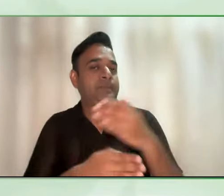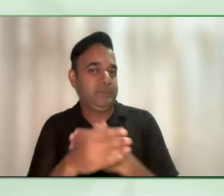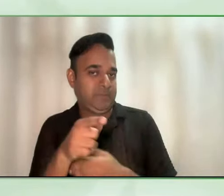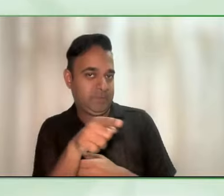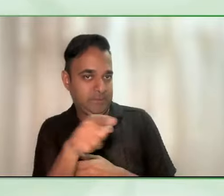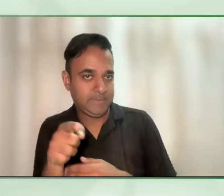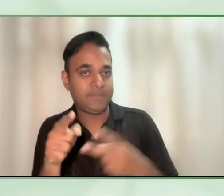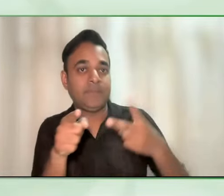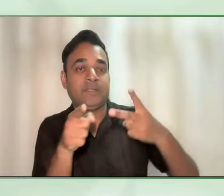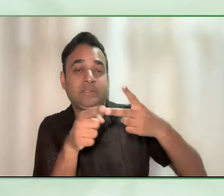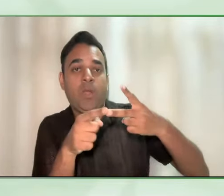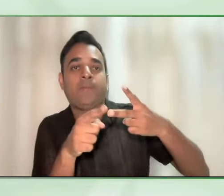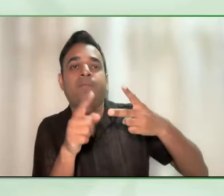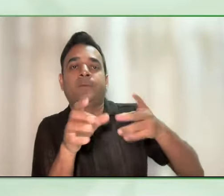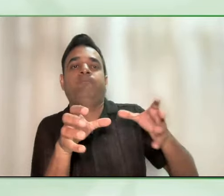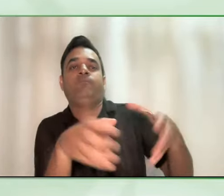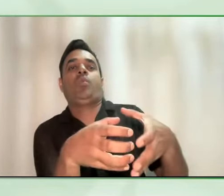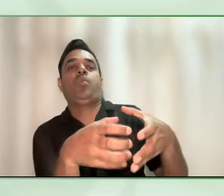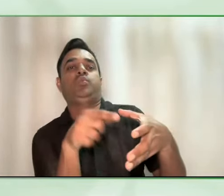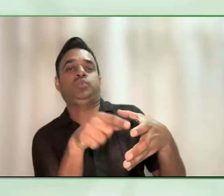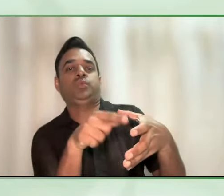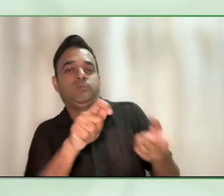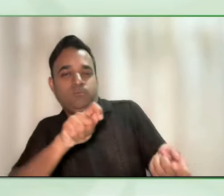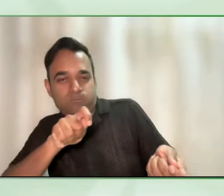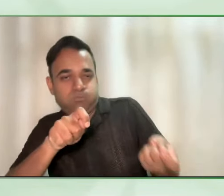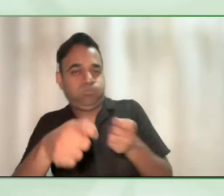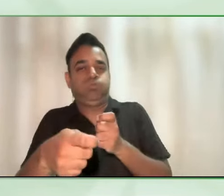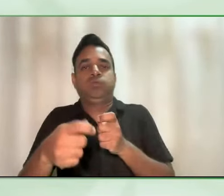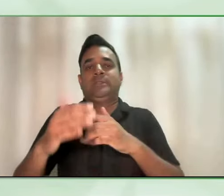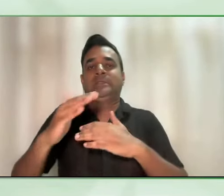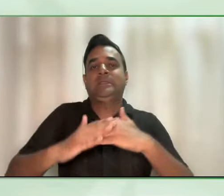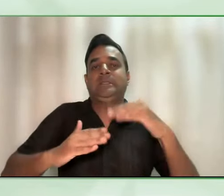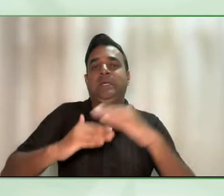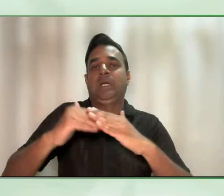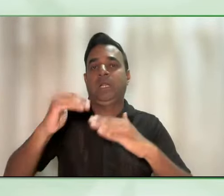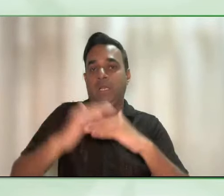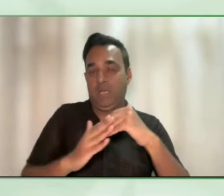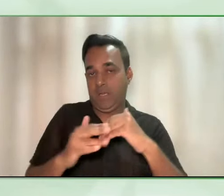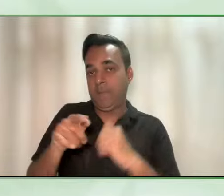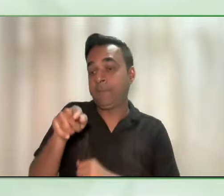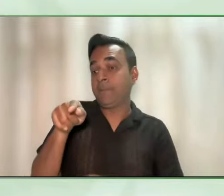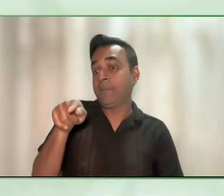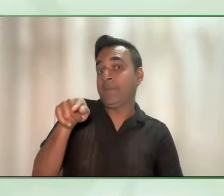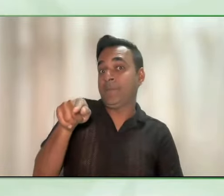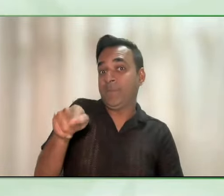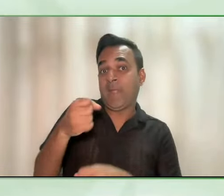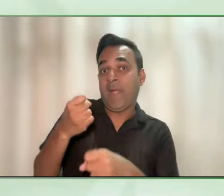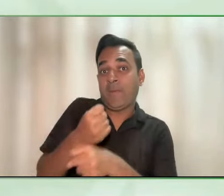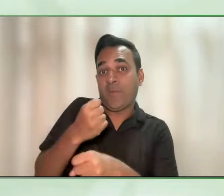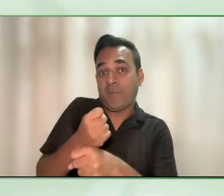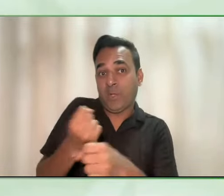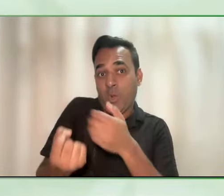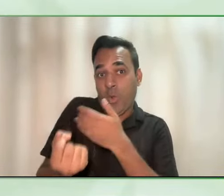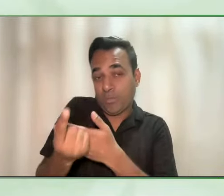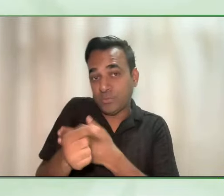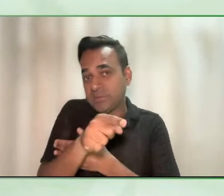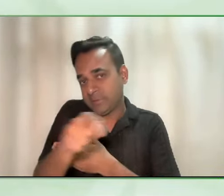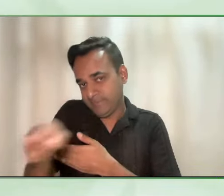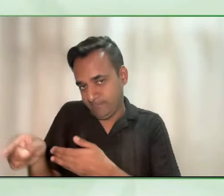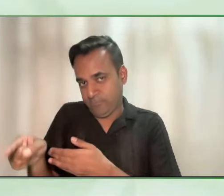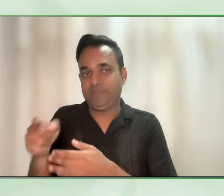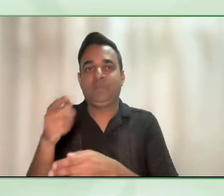also for persons. 2 examples on our site. Por Talento digital talent, let's put it that way, in which